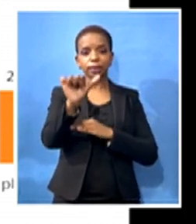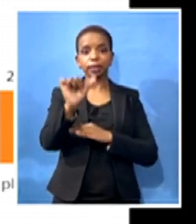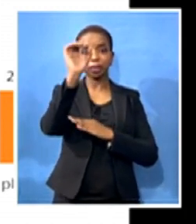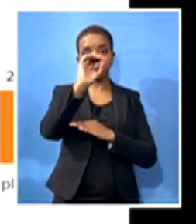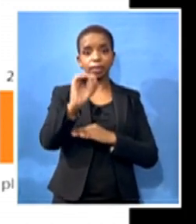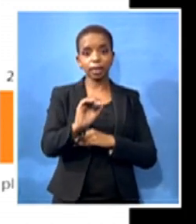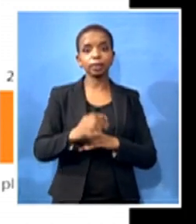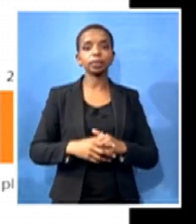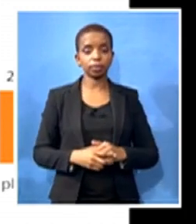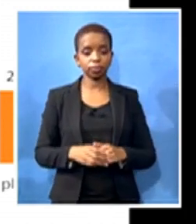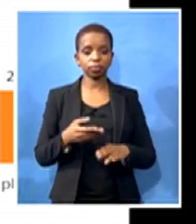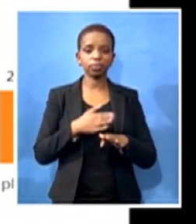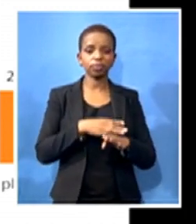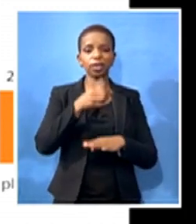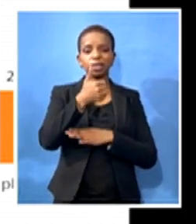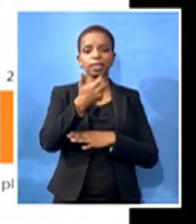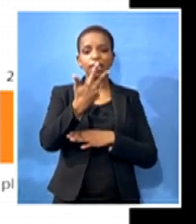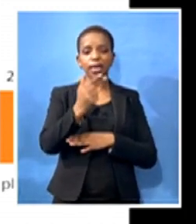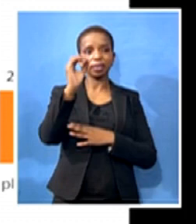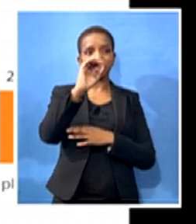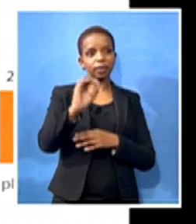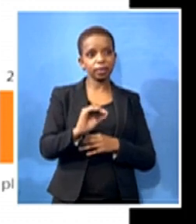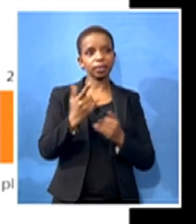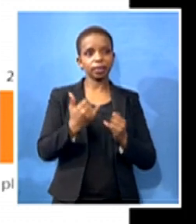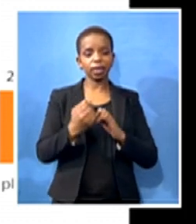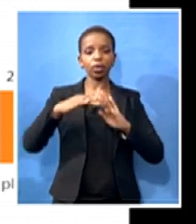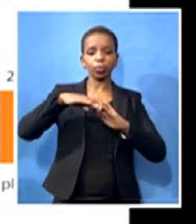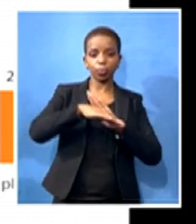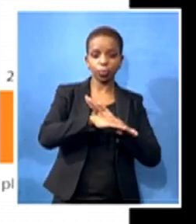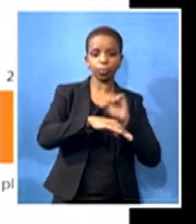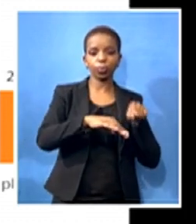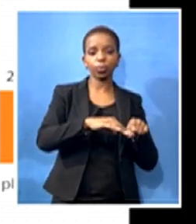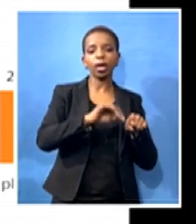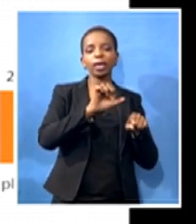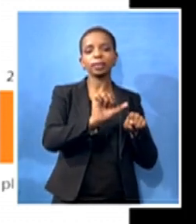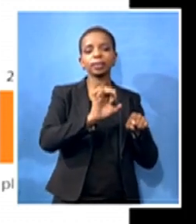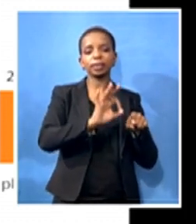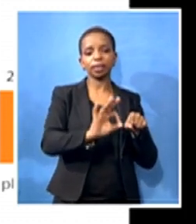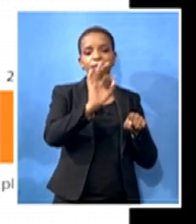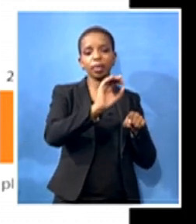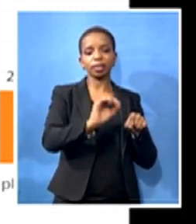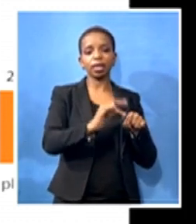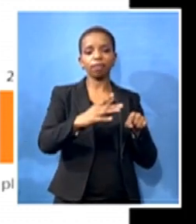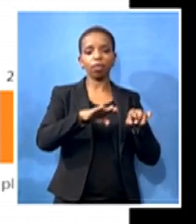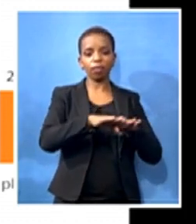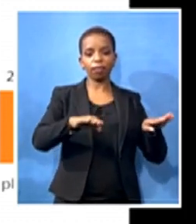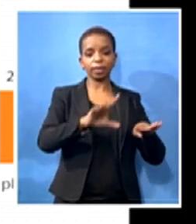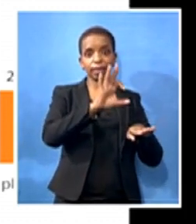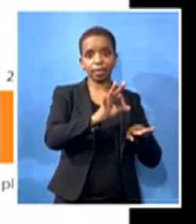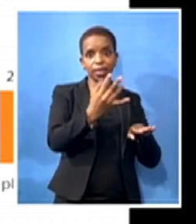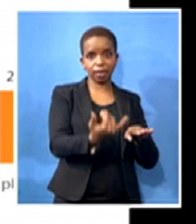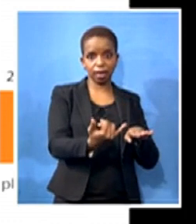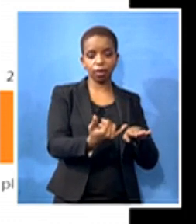to 63% in phase three were that people were willing to sacrifice their human